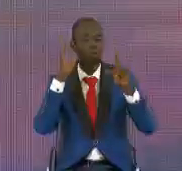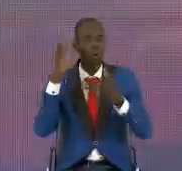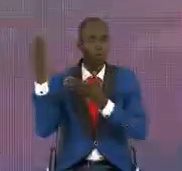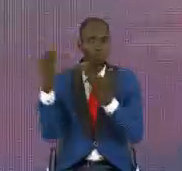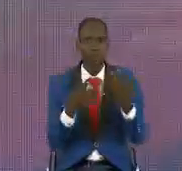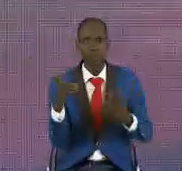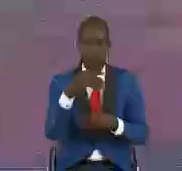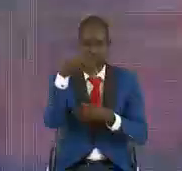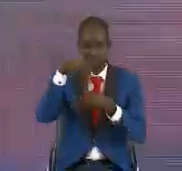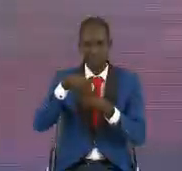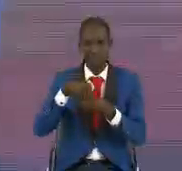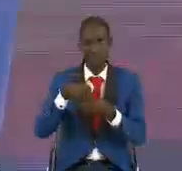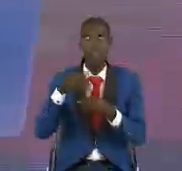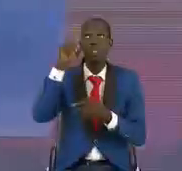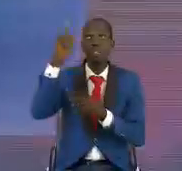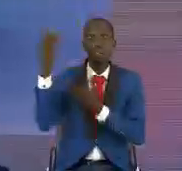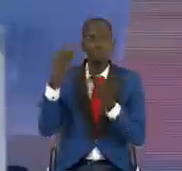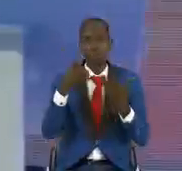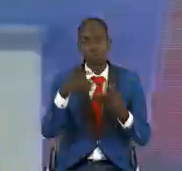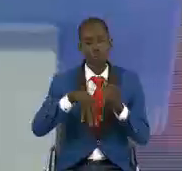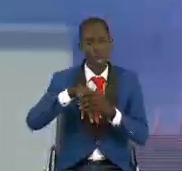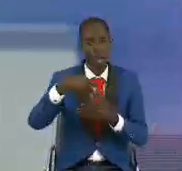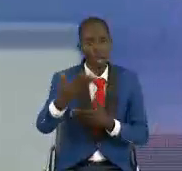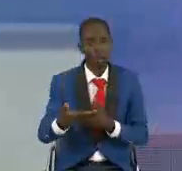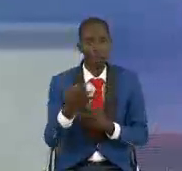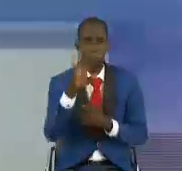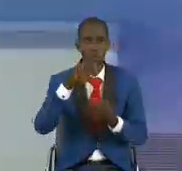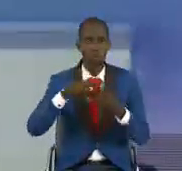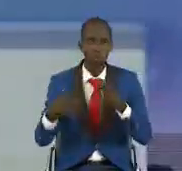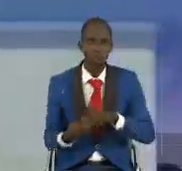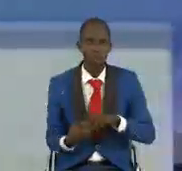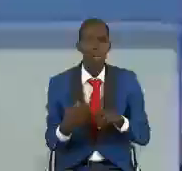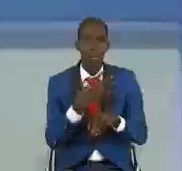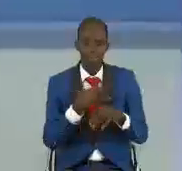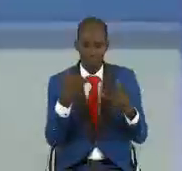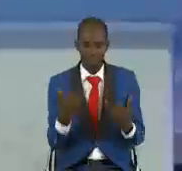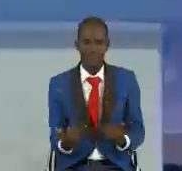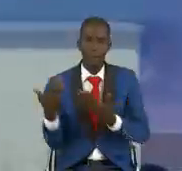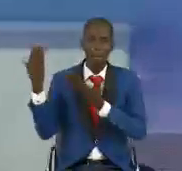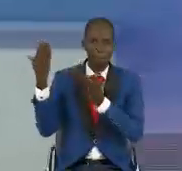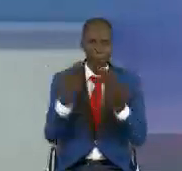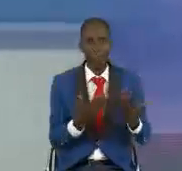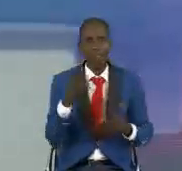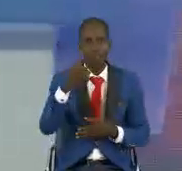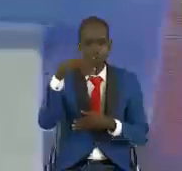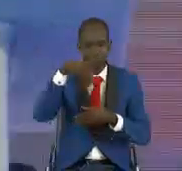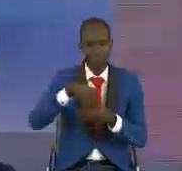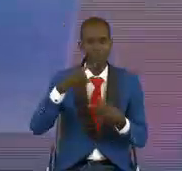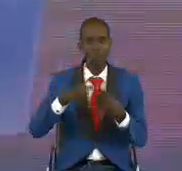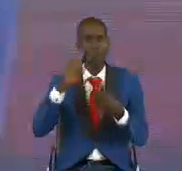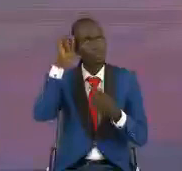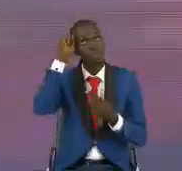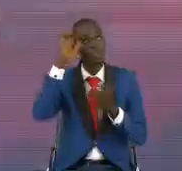He brings you out of your problem, and it brings you in to his presence. He brings